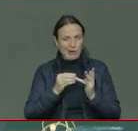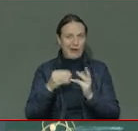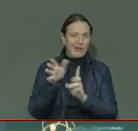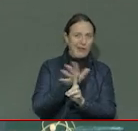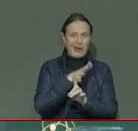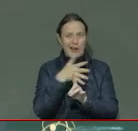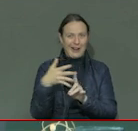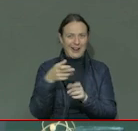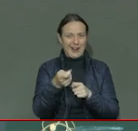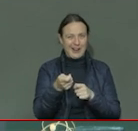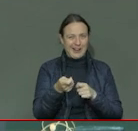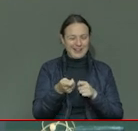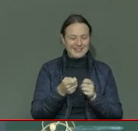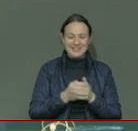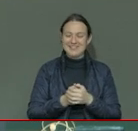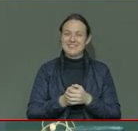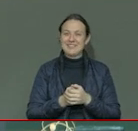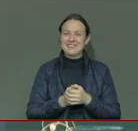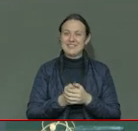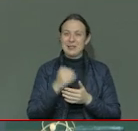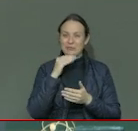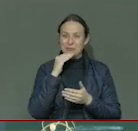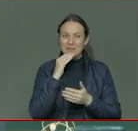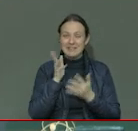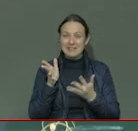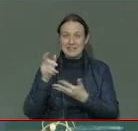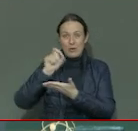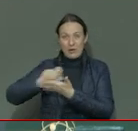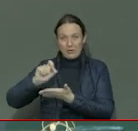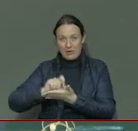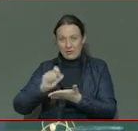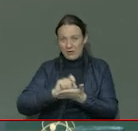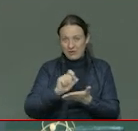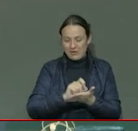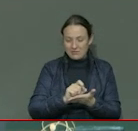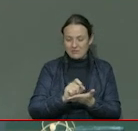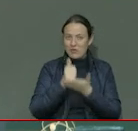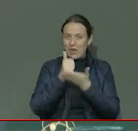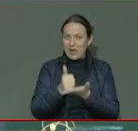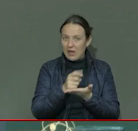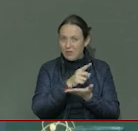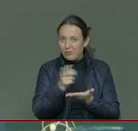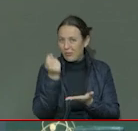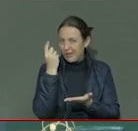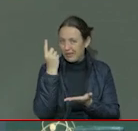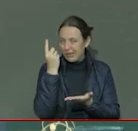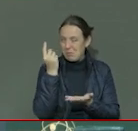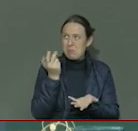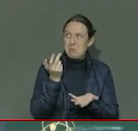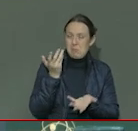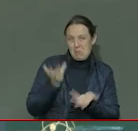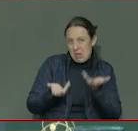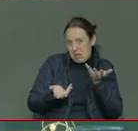Believable. So that's how each thing that he does brings us closer to the understanding that perhaps this